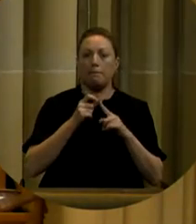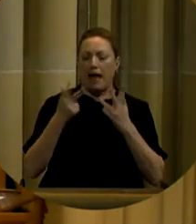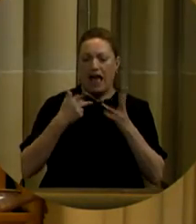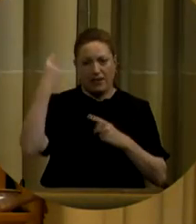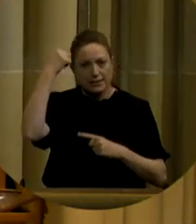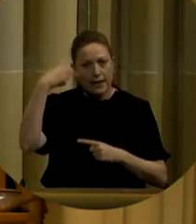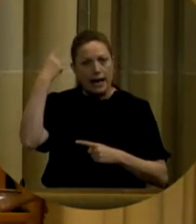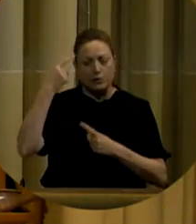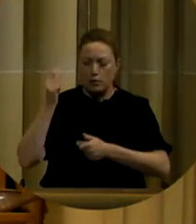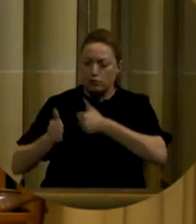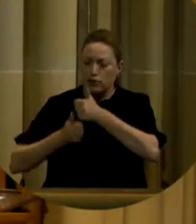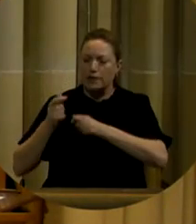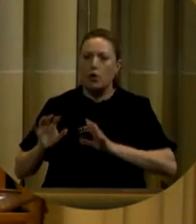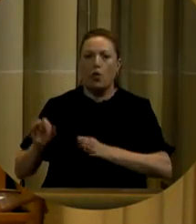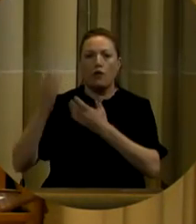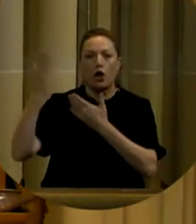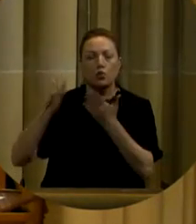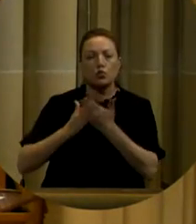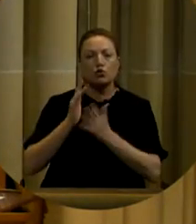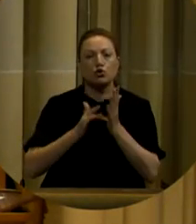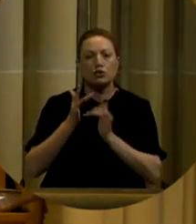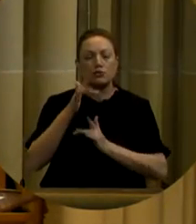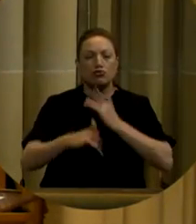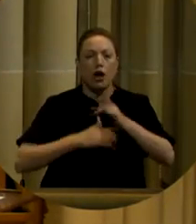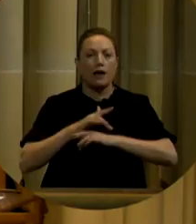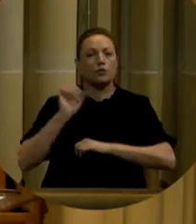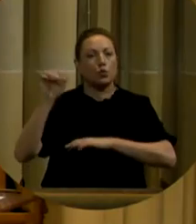and exalt you through Jesus Christ, your Son.